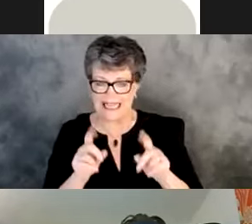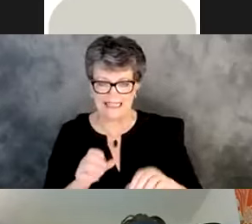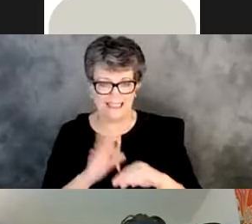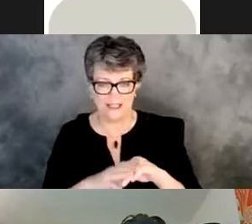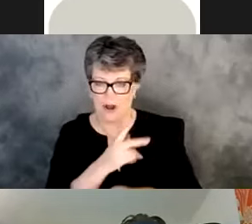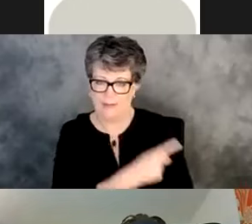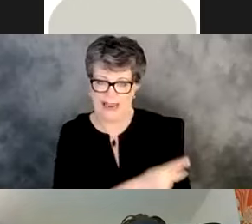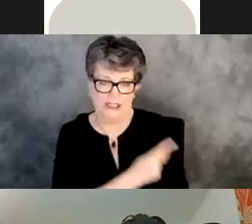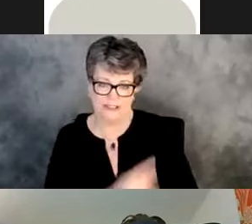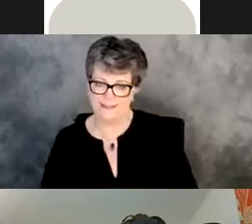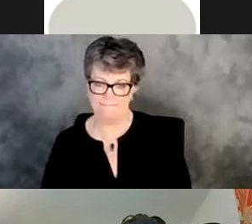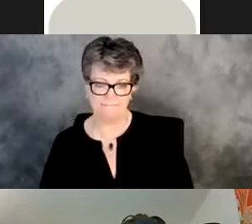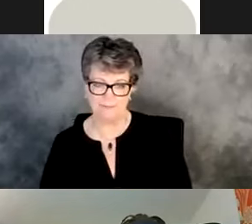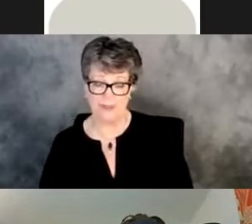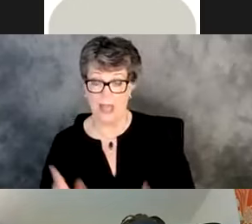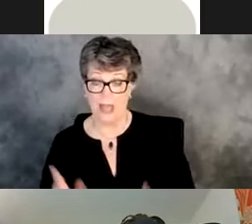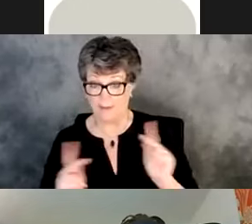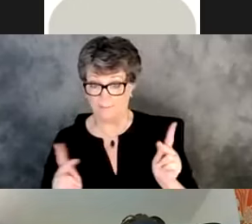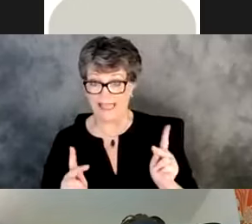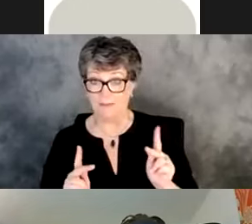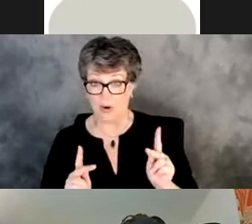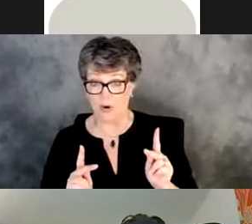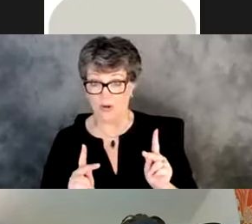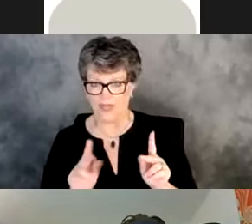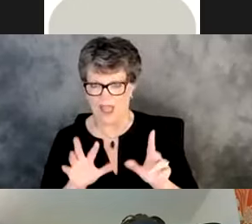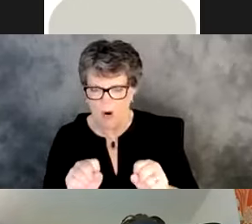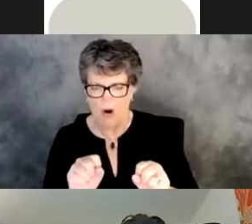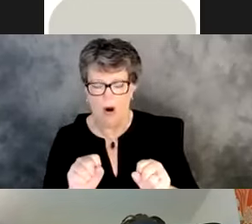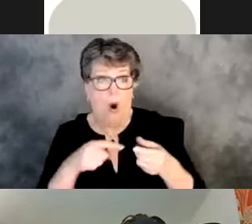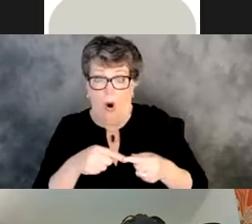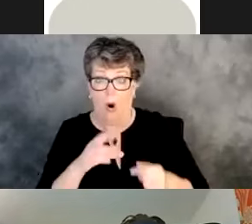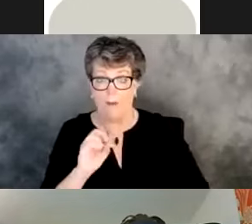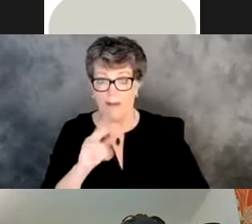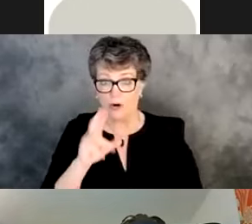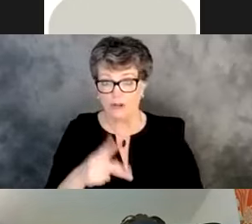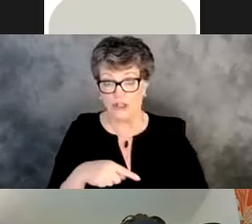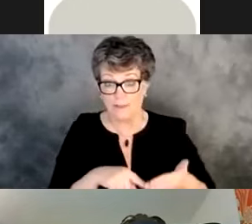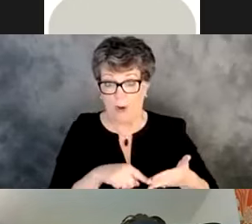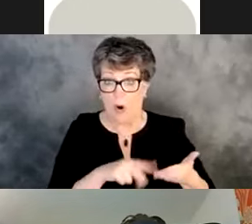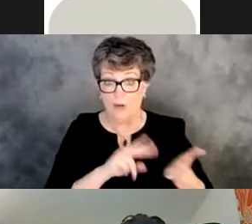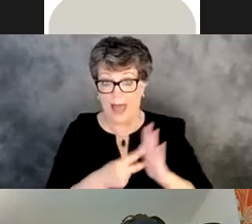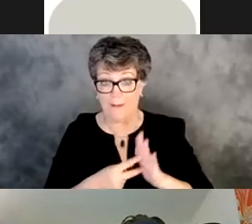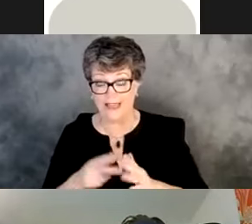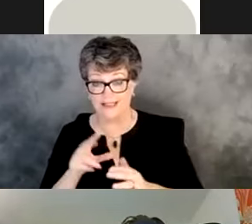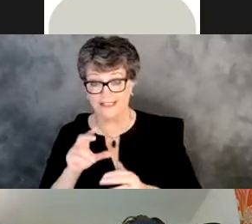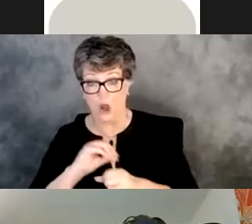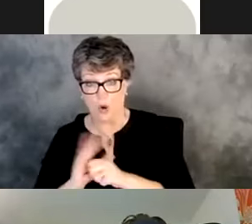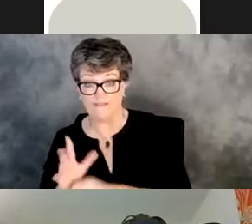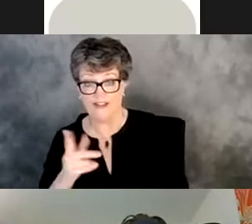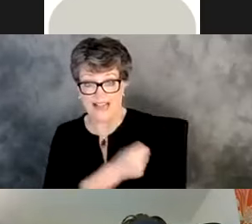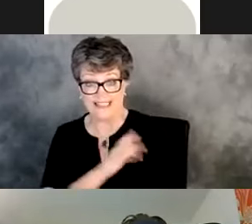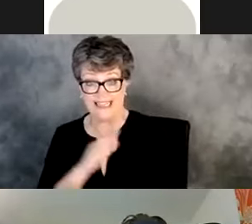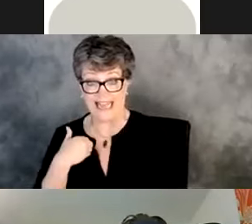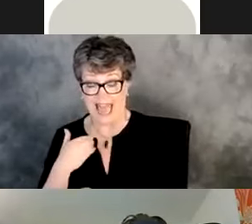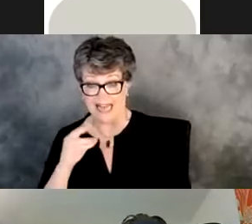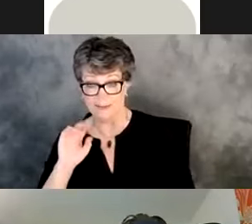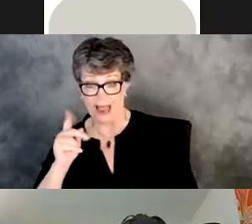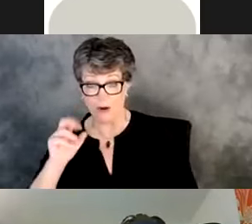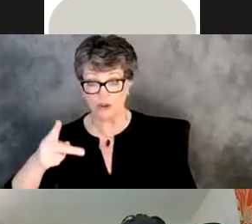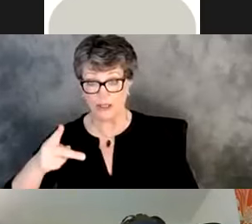patients. But people got a hold of the fact that this technology existed, and they connected it with